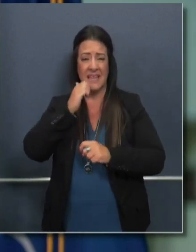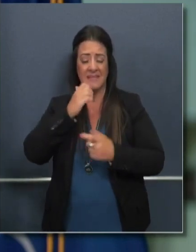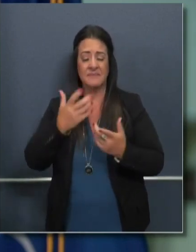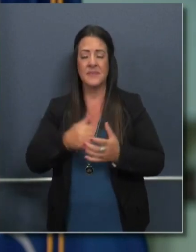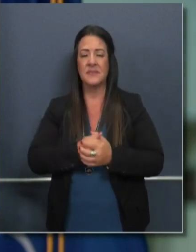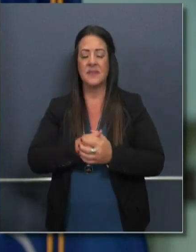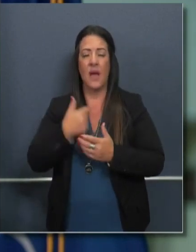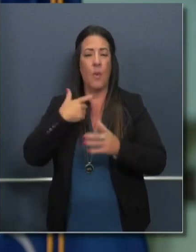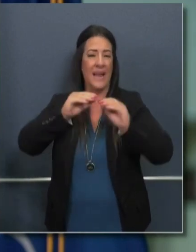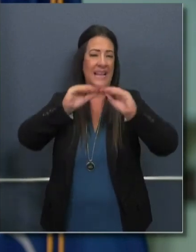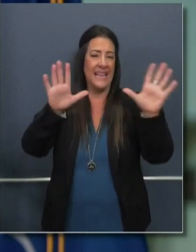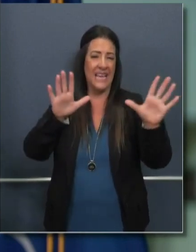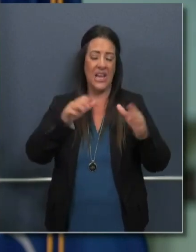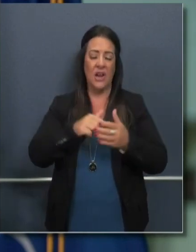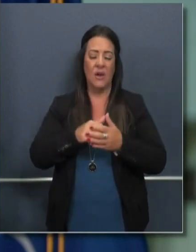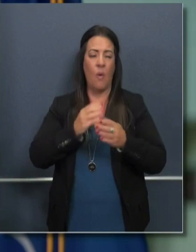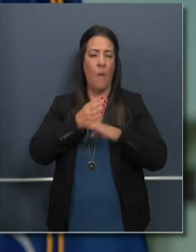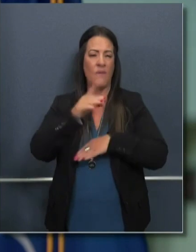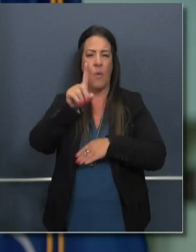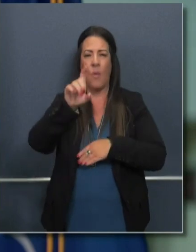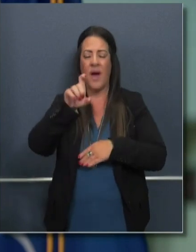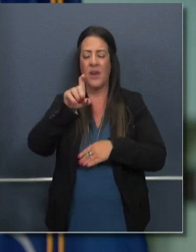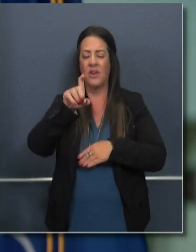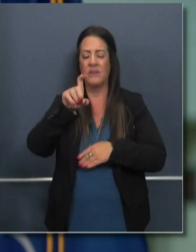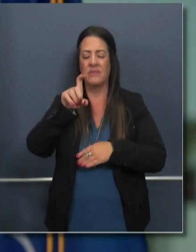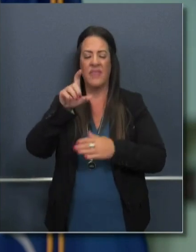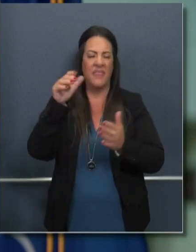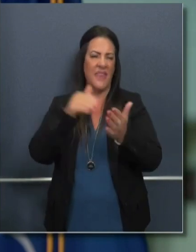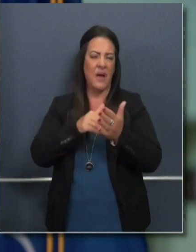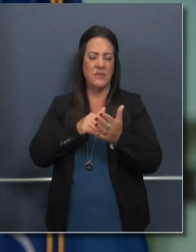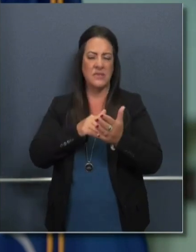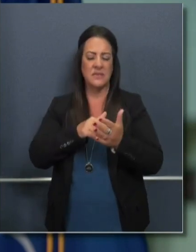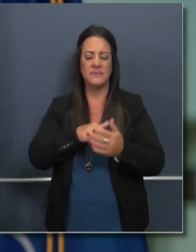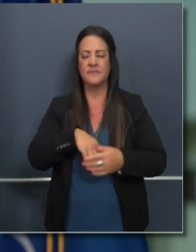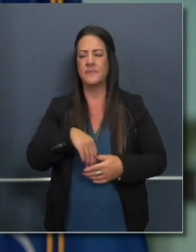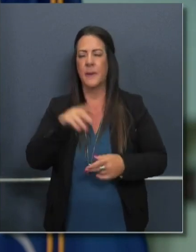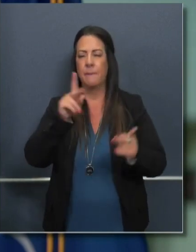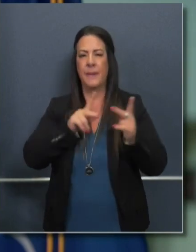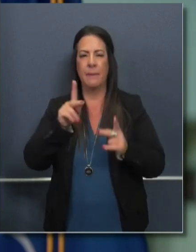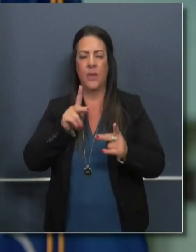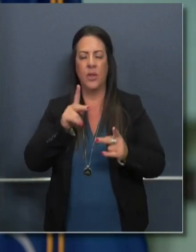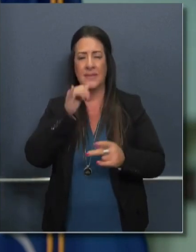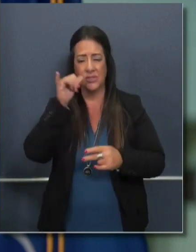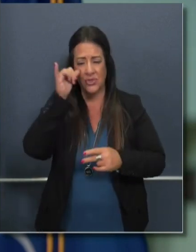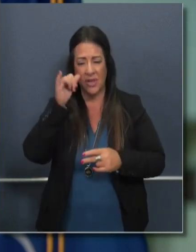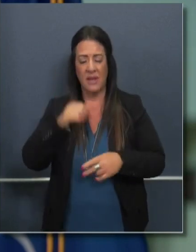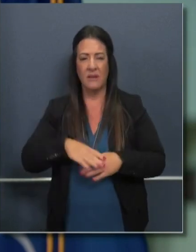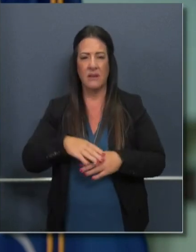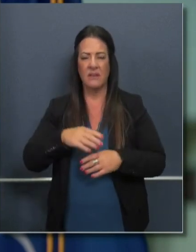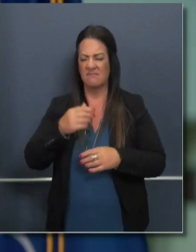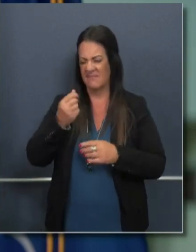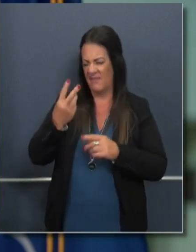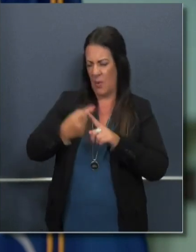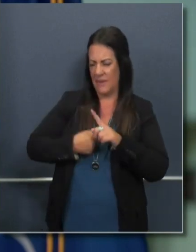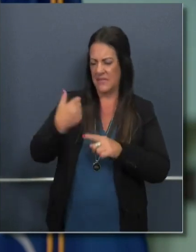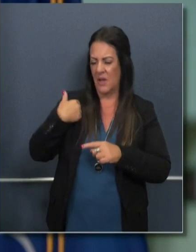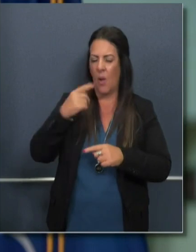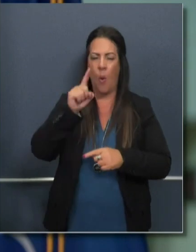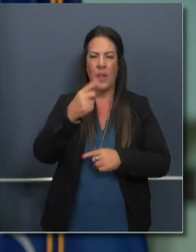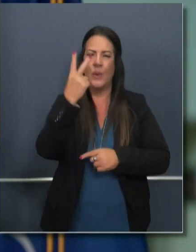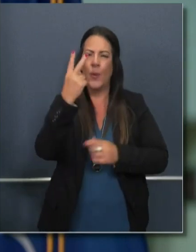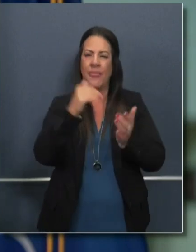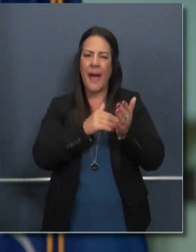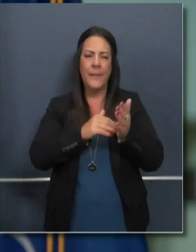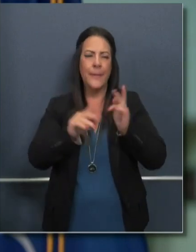We tested over 101,000 people yesterday. A few months ago, we were testing less than 2,000 people a day. So we're